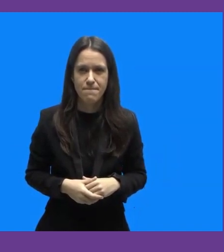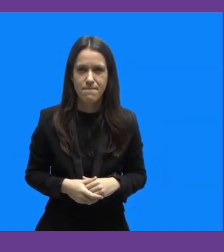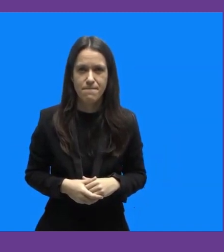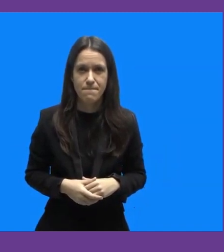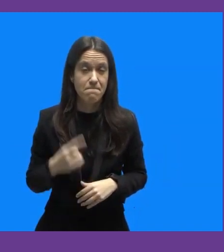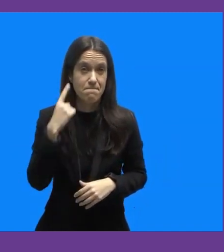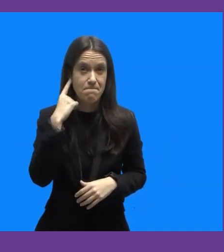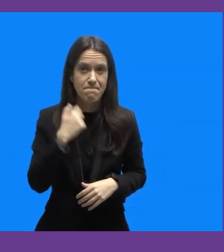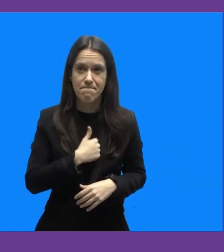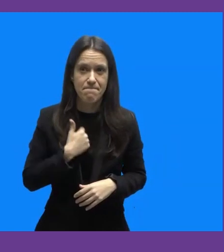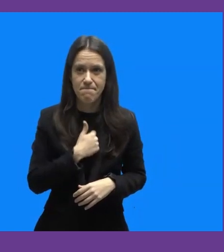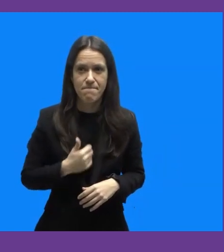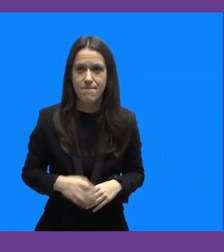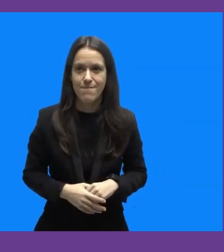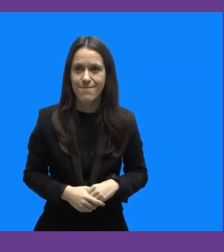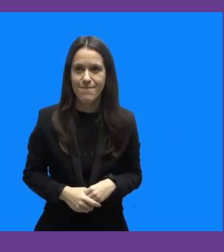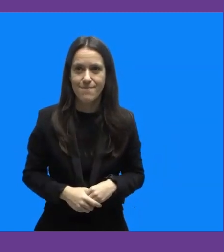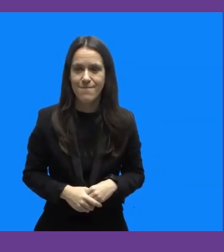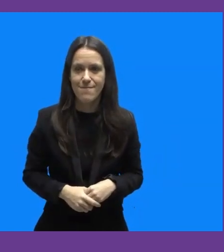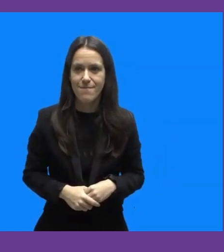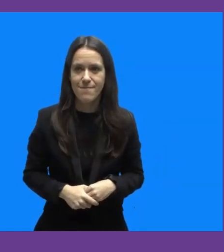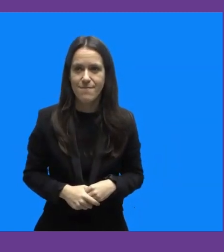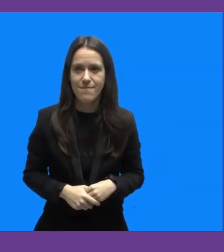EDF staff sometimes doesn't really have the technical knowledge.